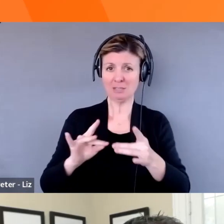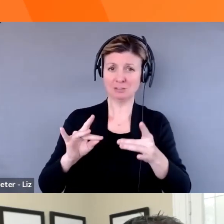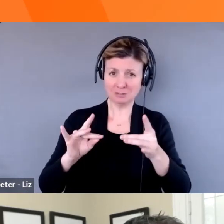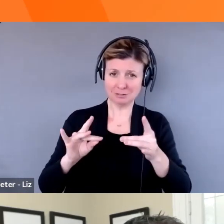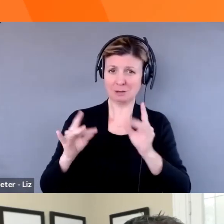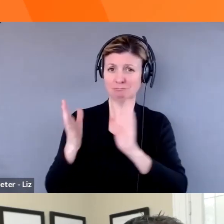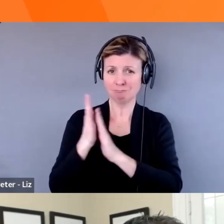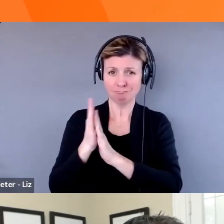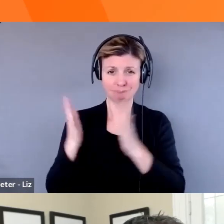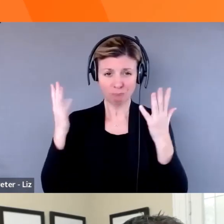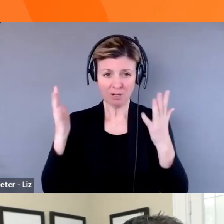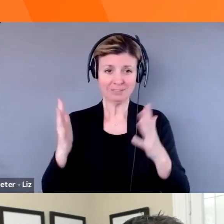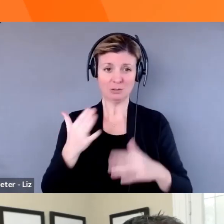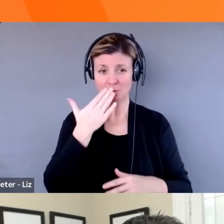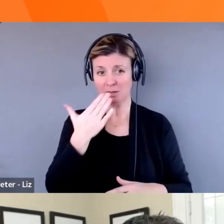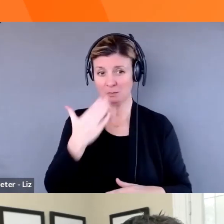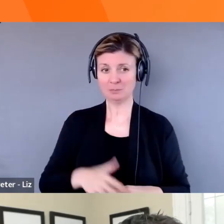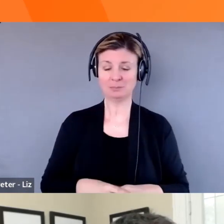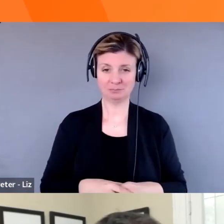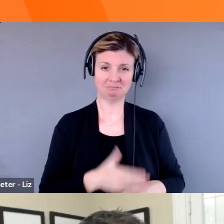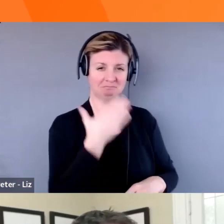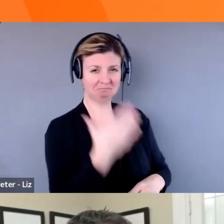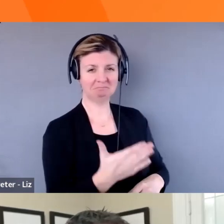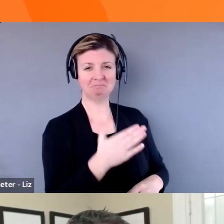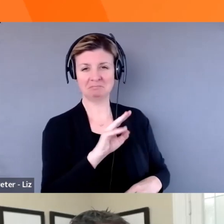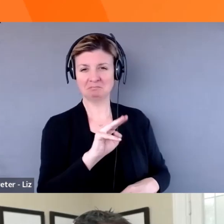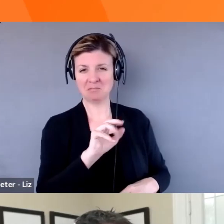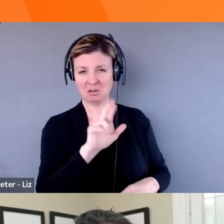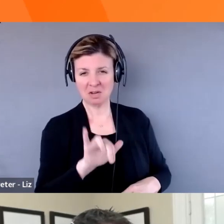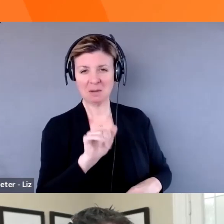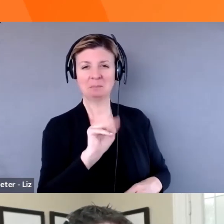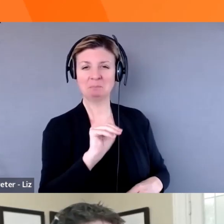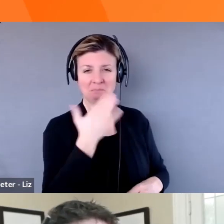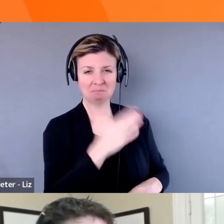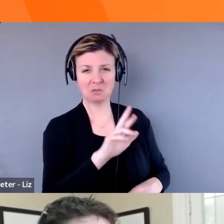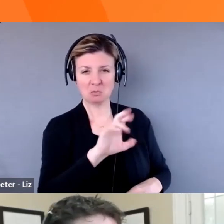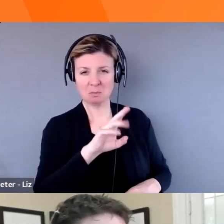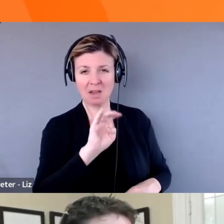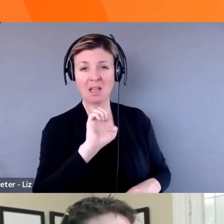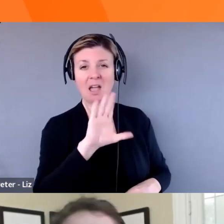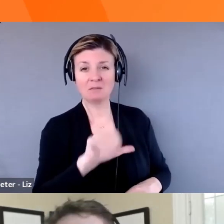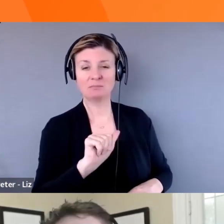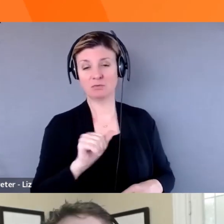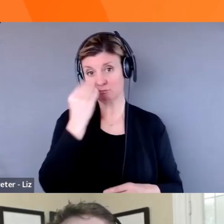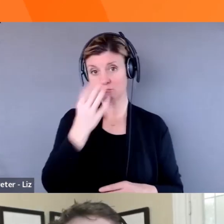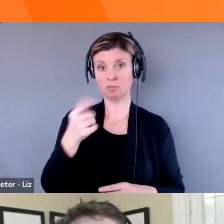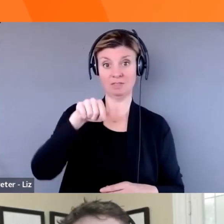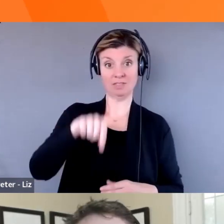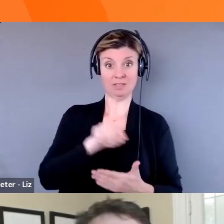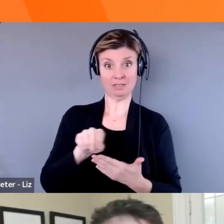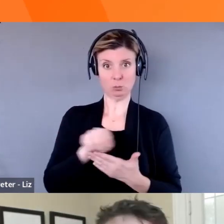right? Bye, Miriam. It's very thorough. So Thank you, Rebecca. We'll be sending out the slides later this week, as well as a copy of this